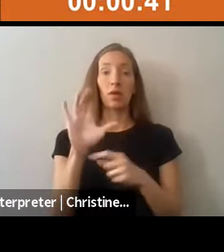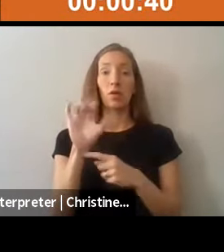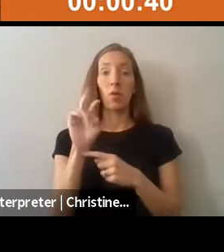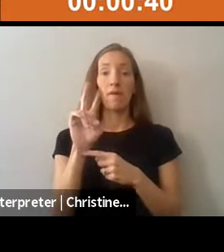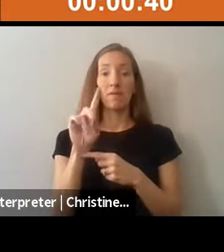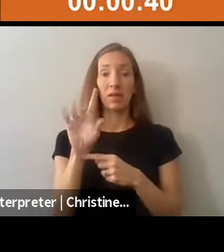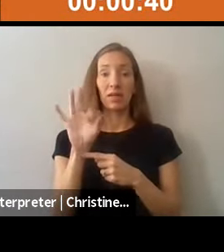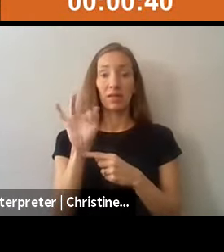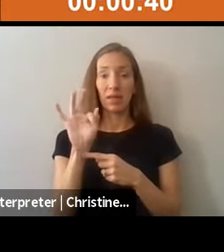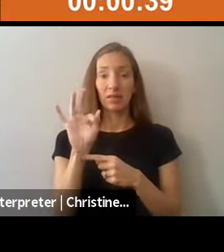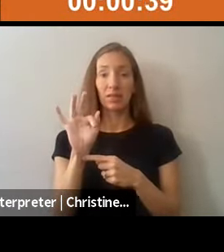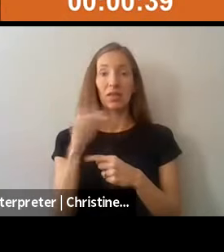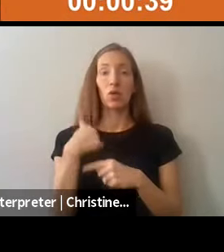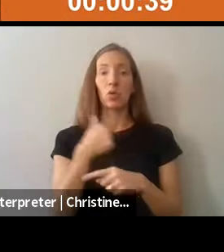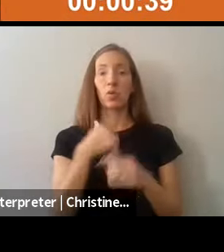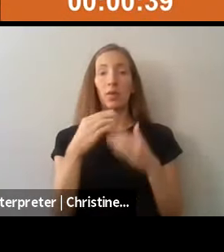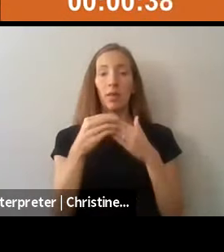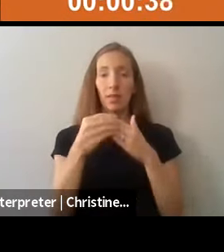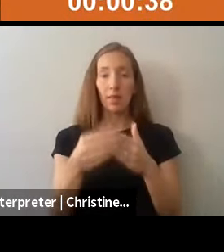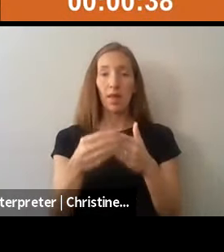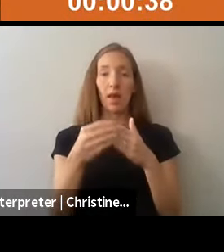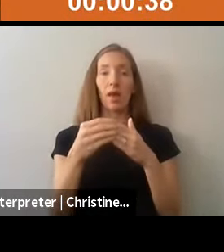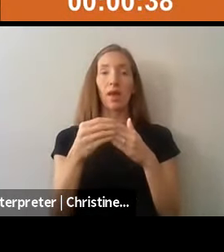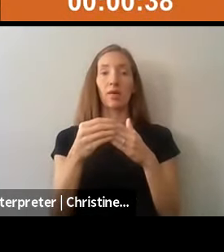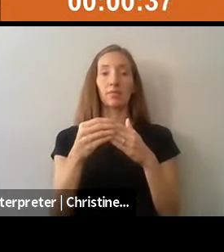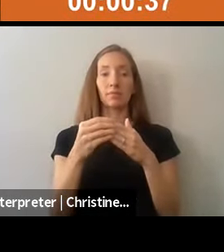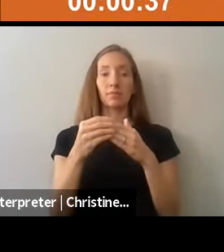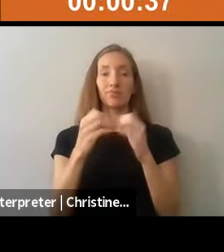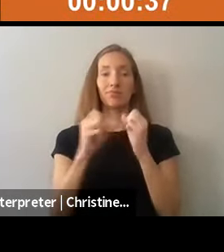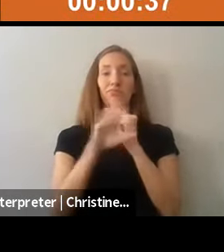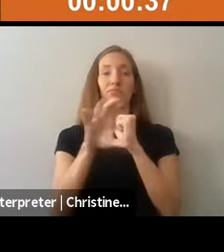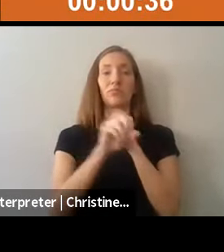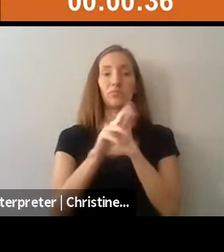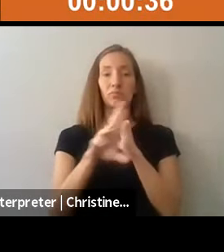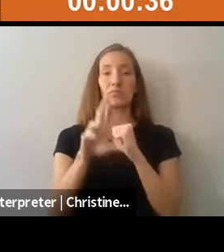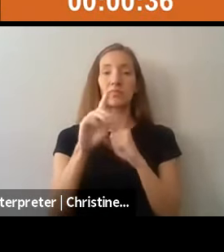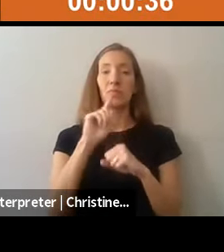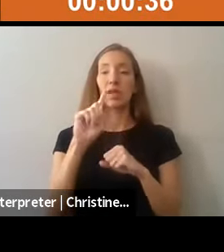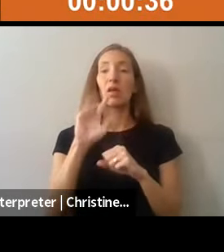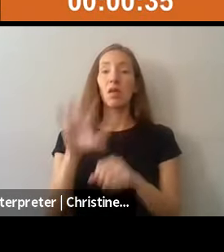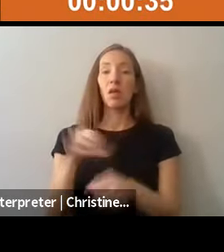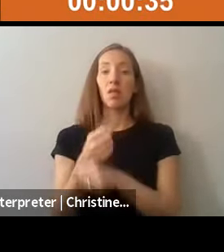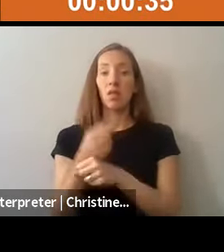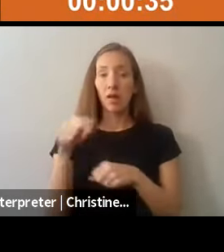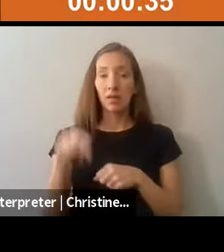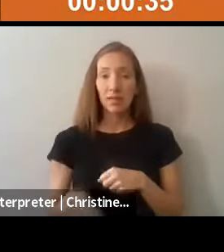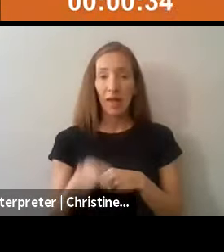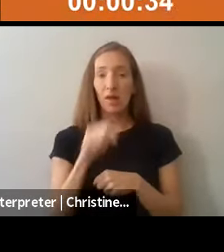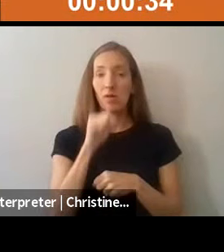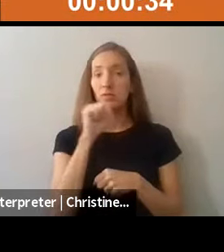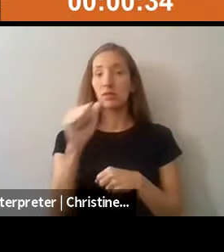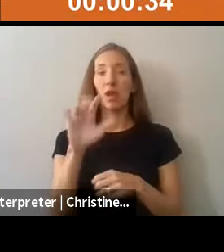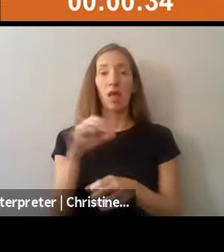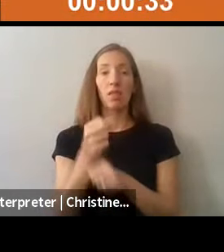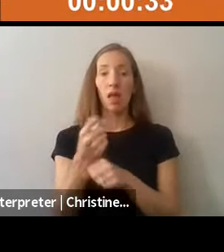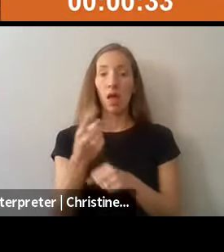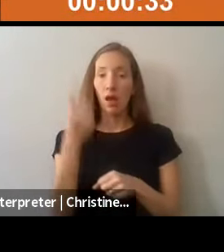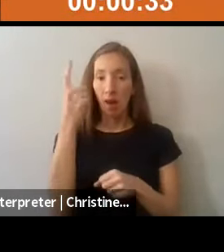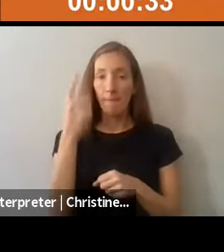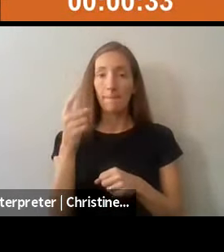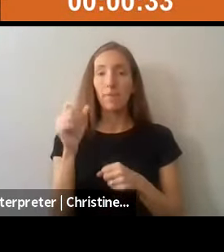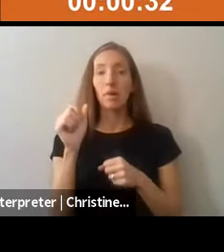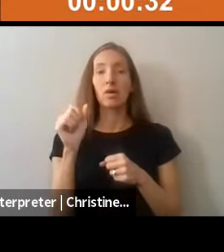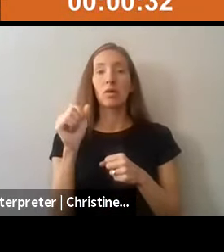Look Up, where we engaged every single citizen around on the Lebanese territory to write